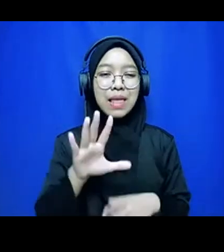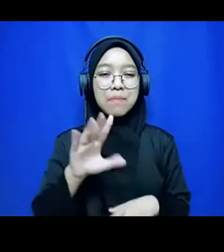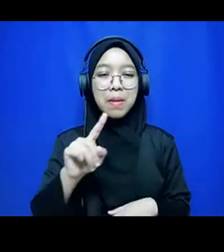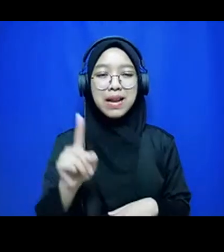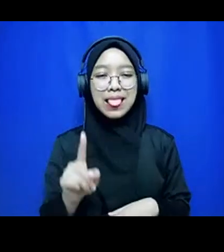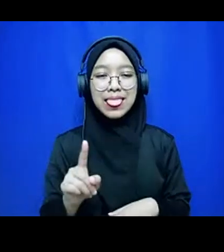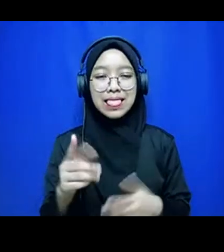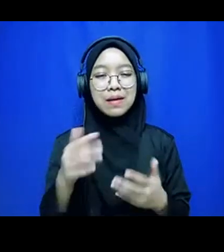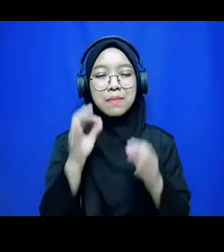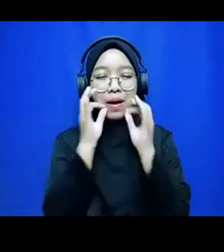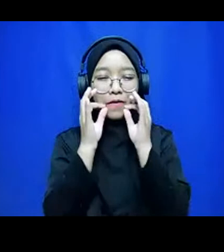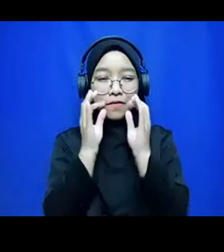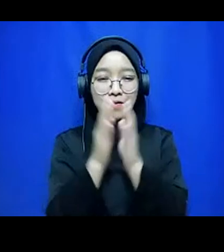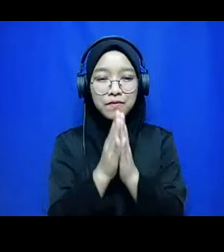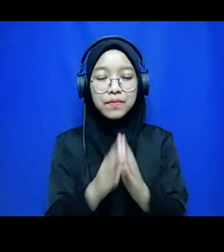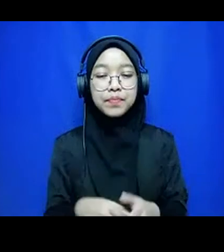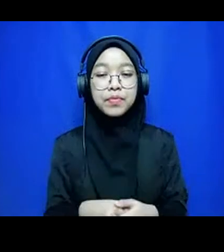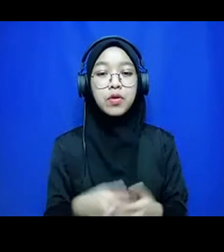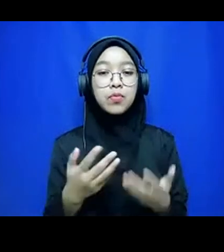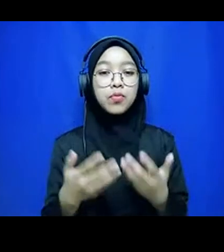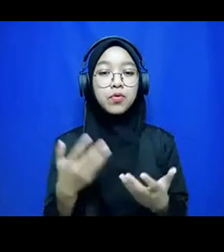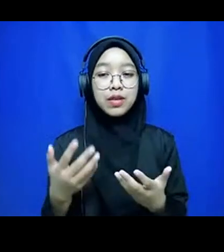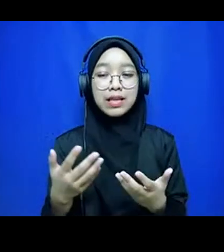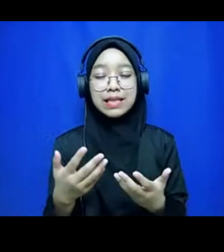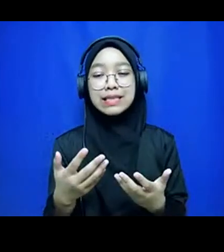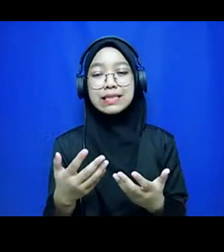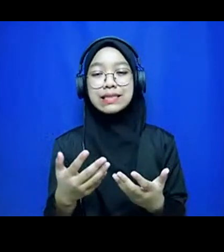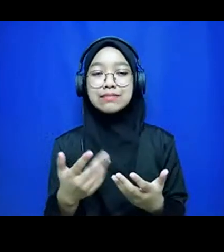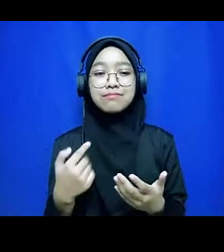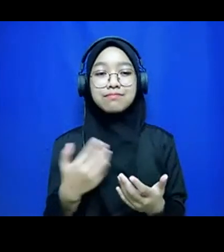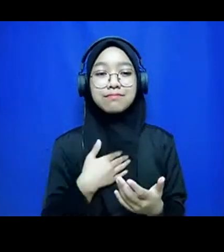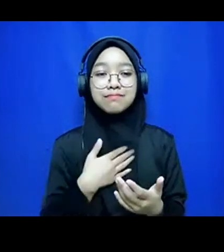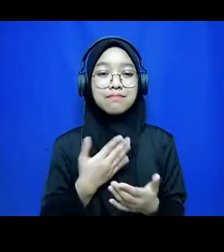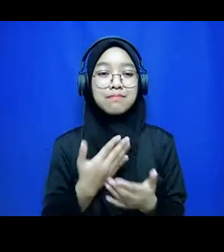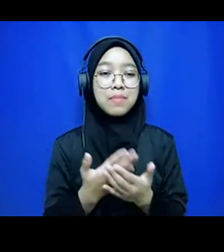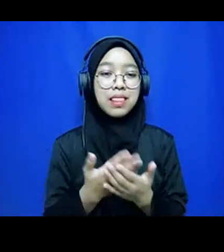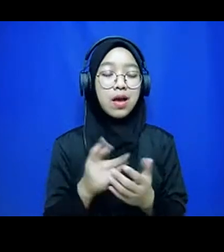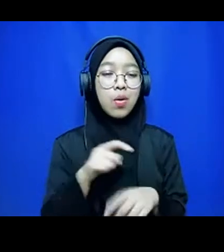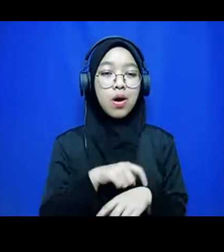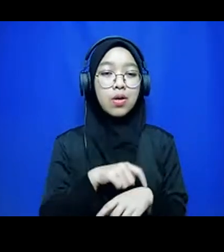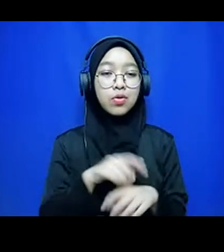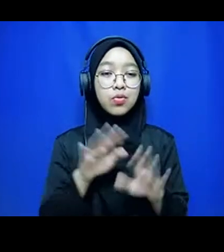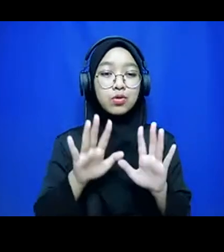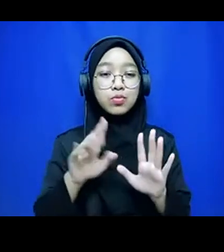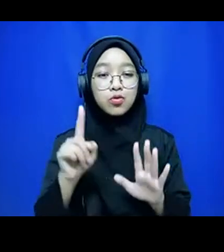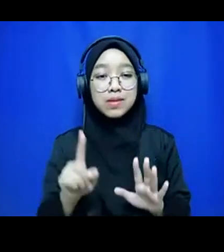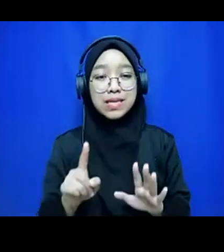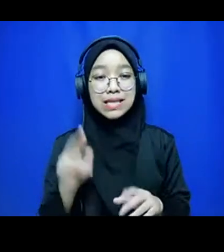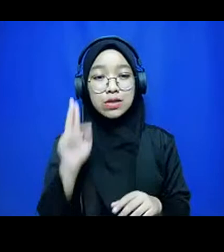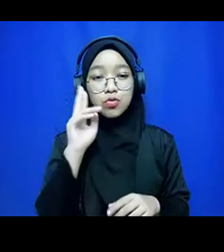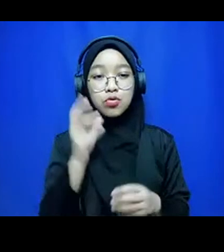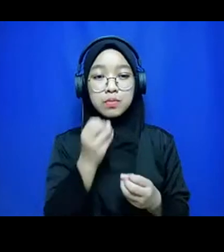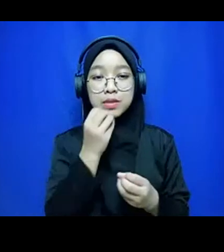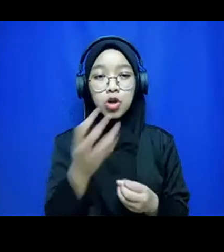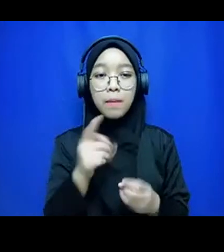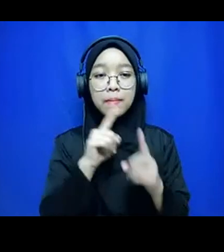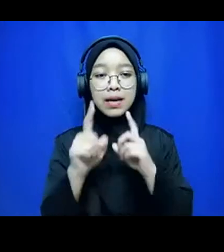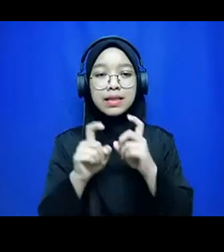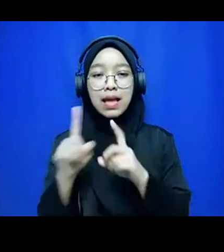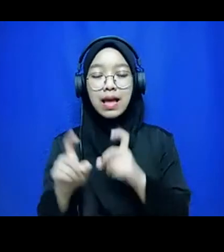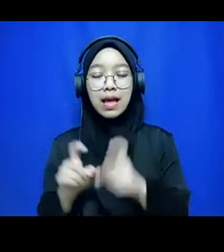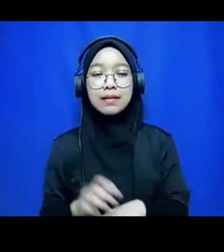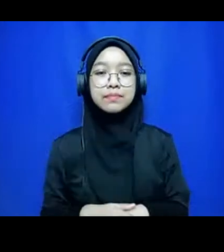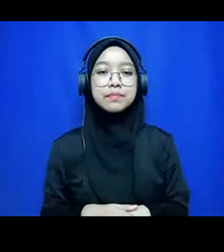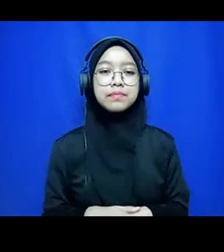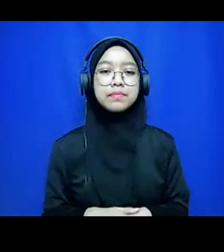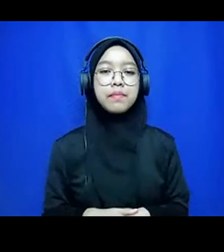we just have 10 minutes for Q&A questions. And